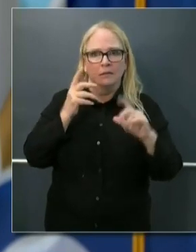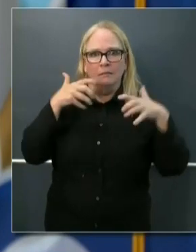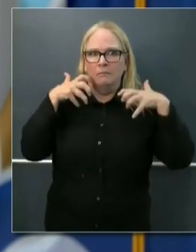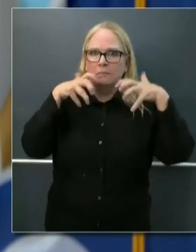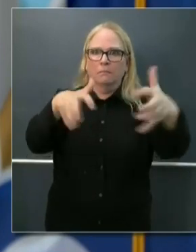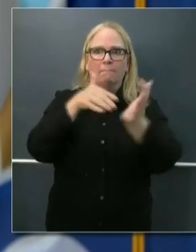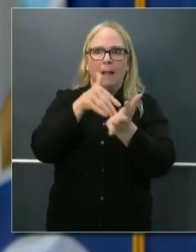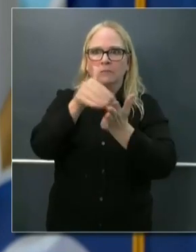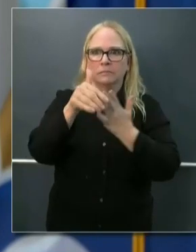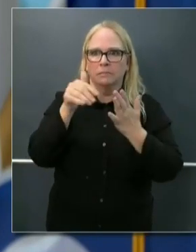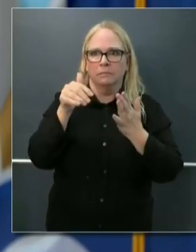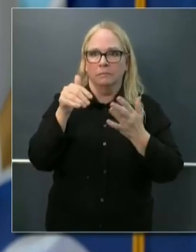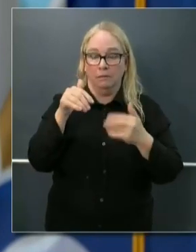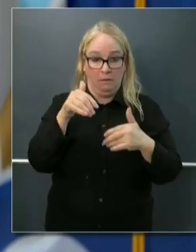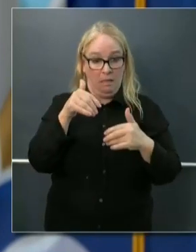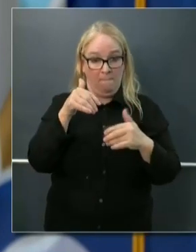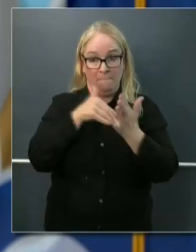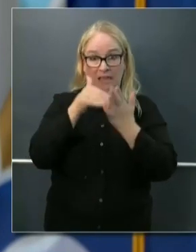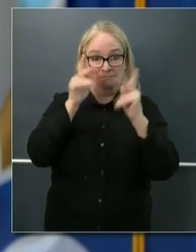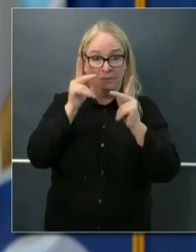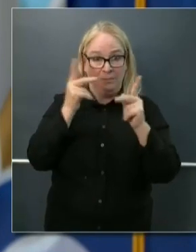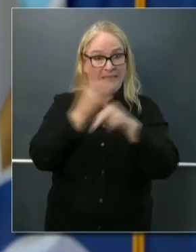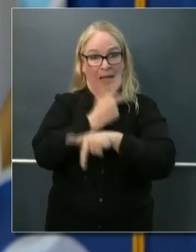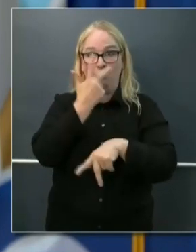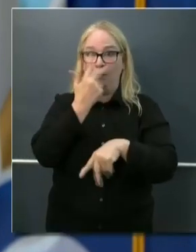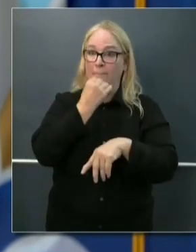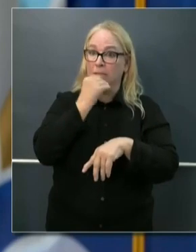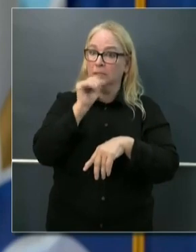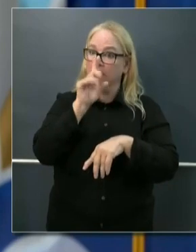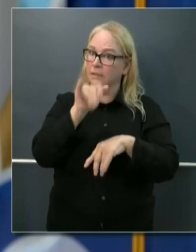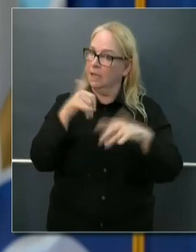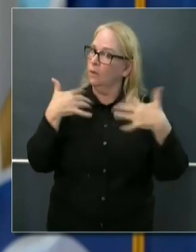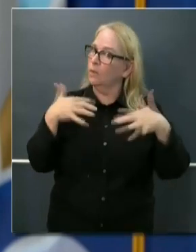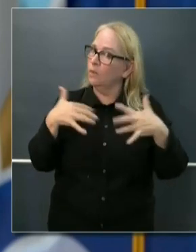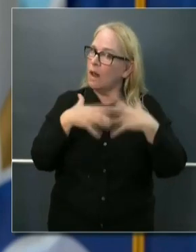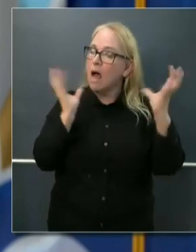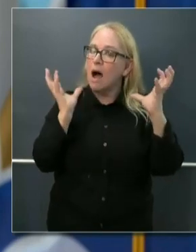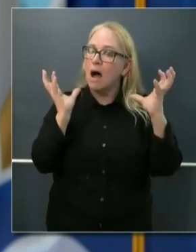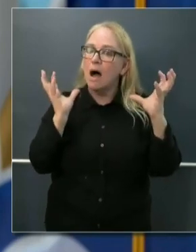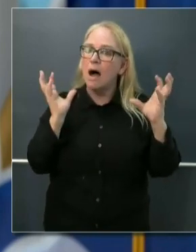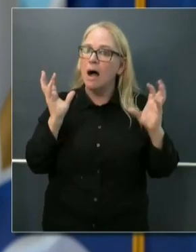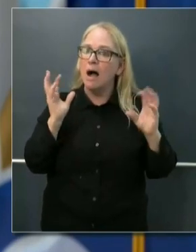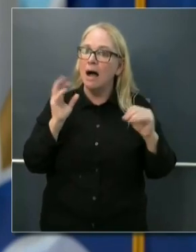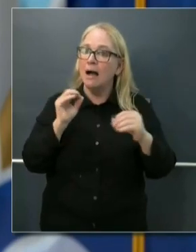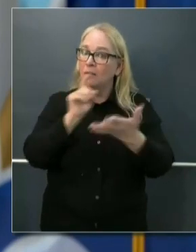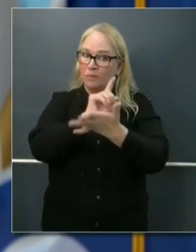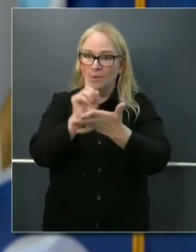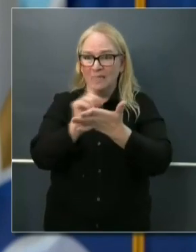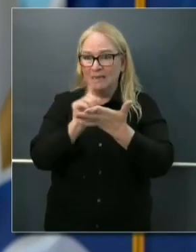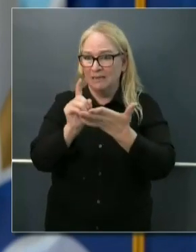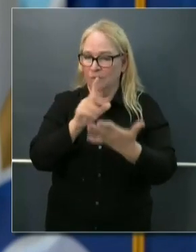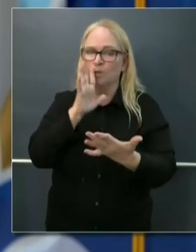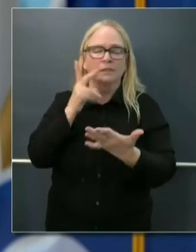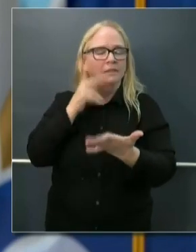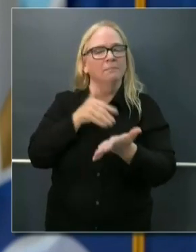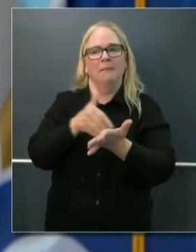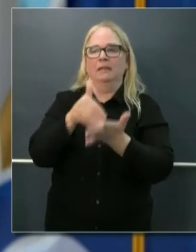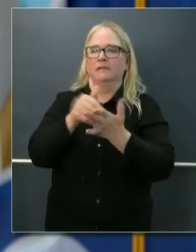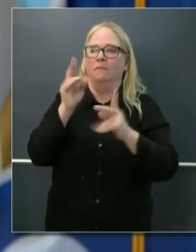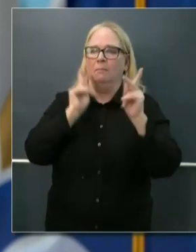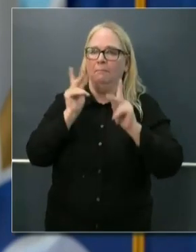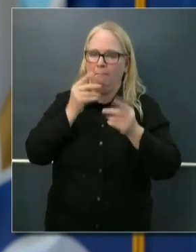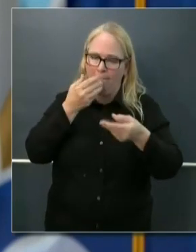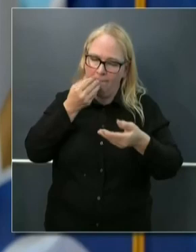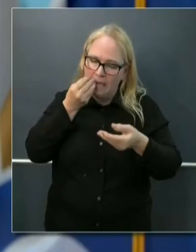day per person, even if it's hundreds of thousands that take advantage of this, just in weeks, you'll see millions and millions of meals part of